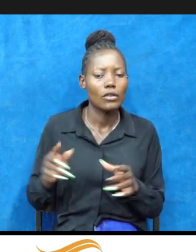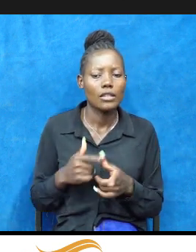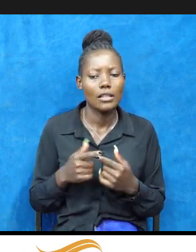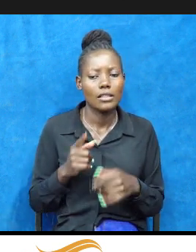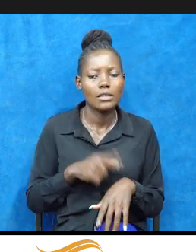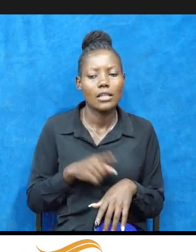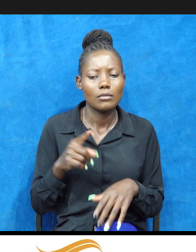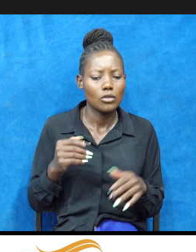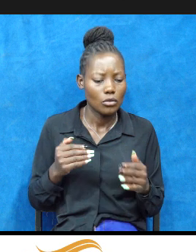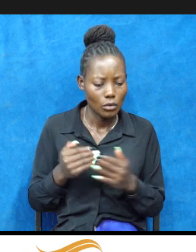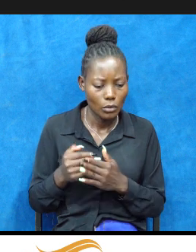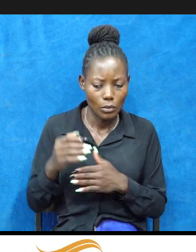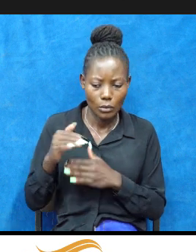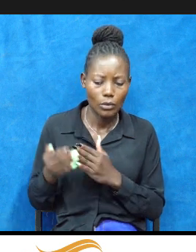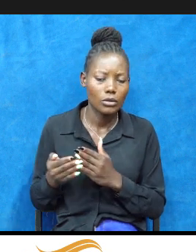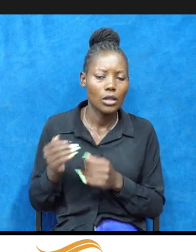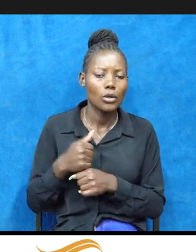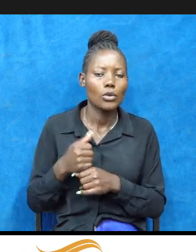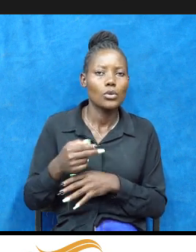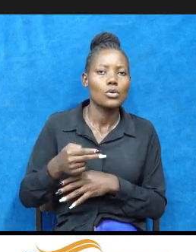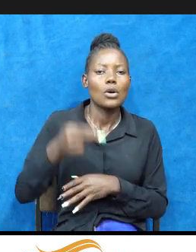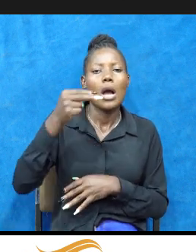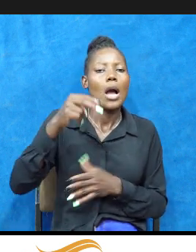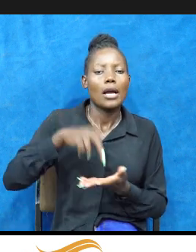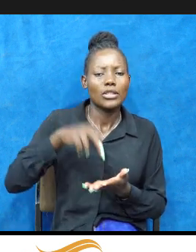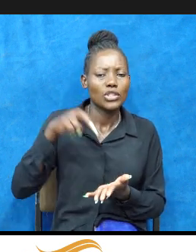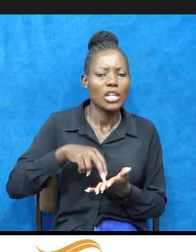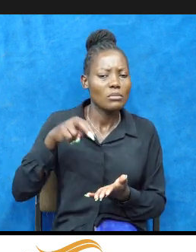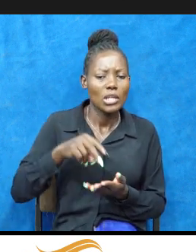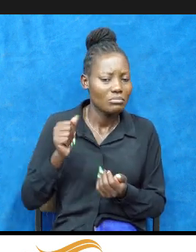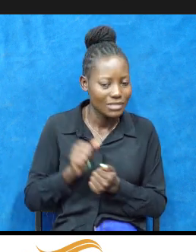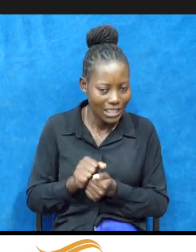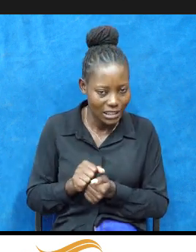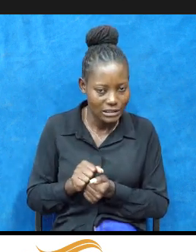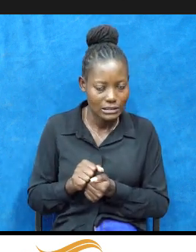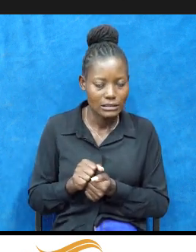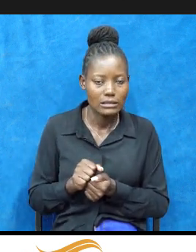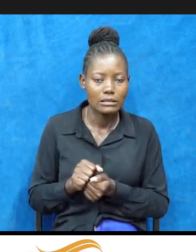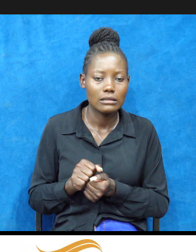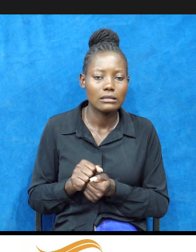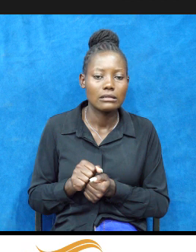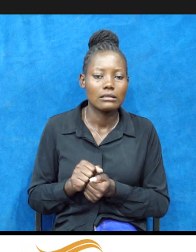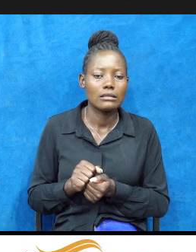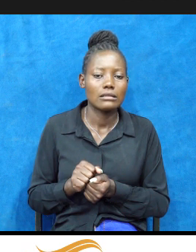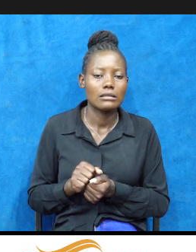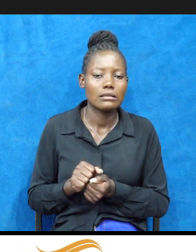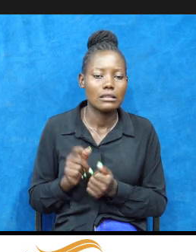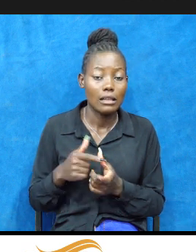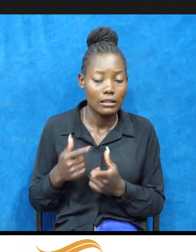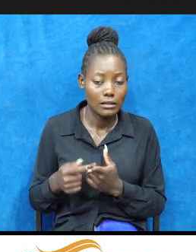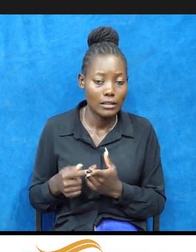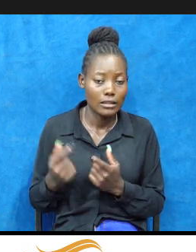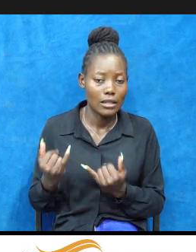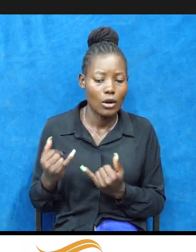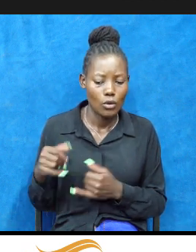get to that corner, you do 10 pike jumps, which is jumping up and touching your toes in the air. And again, you're just getting off the ground as fast as you can go. Then